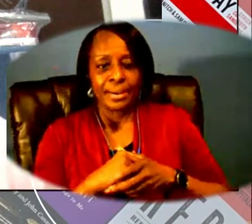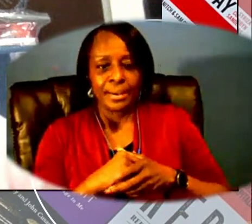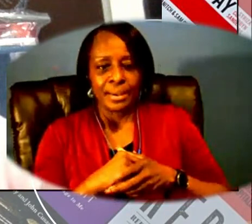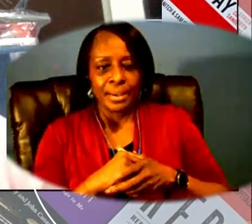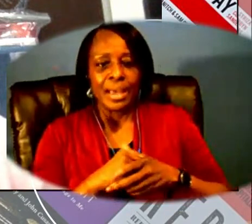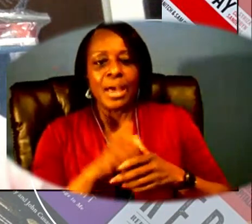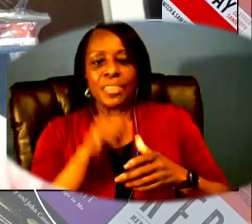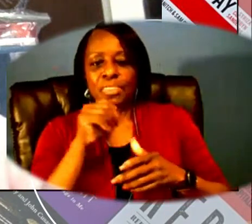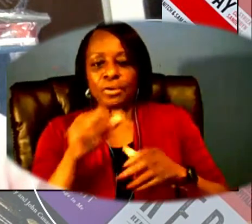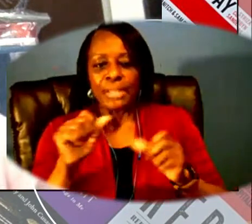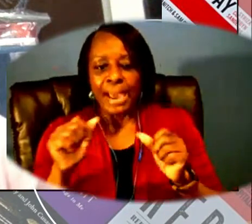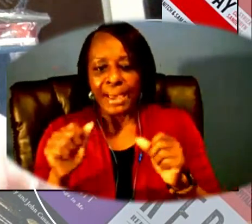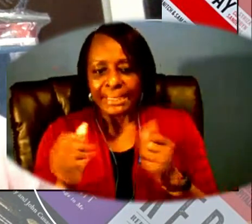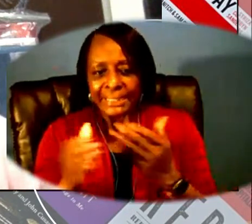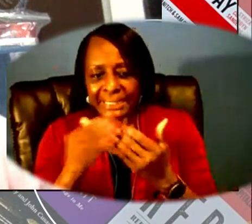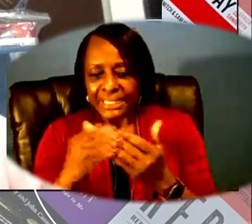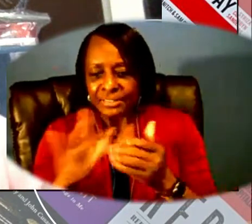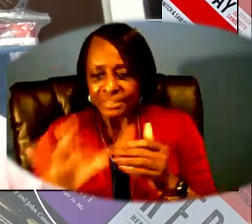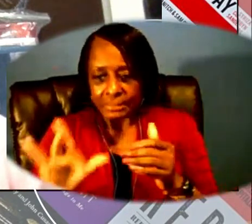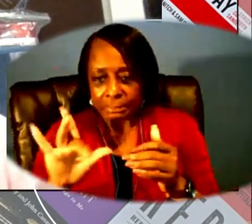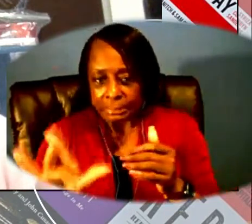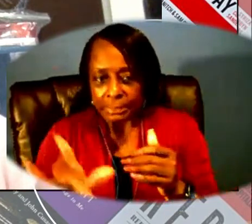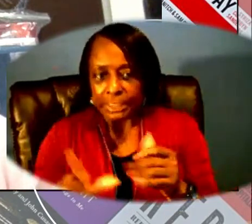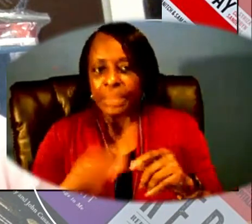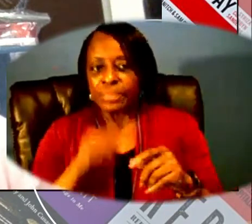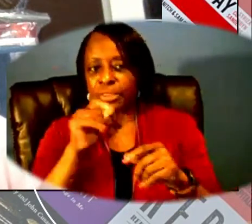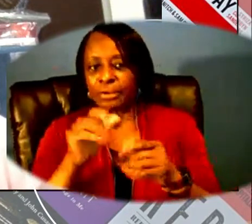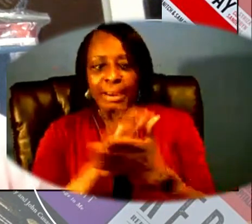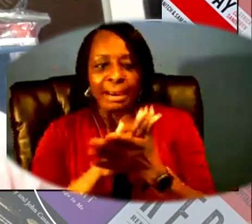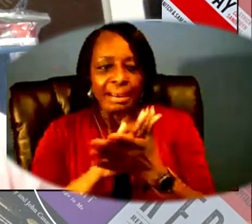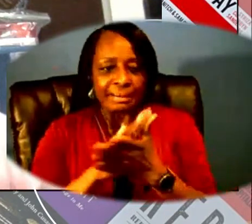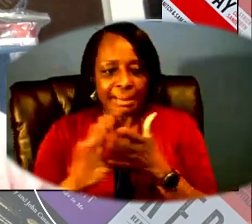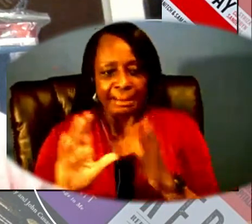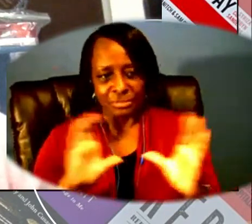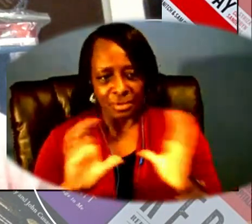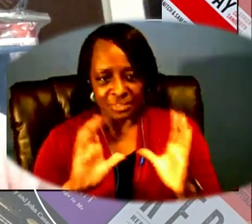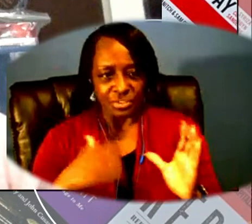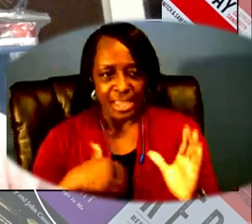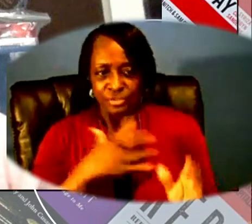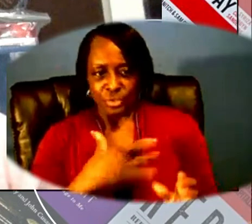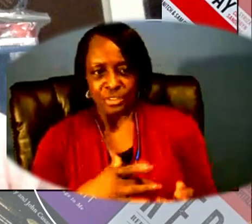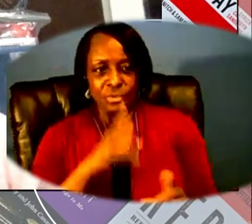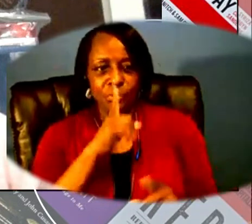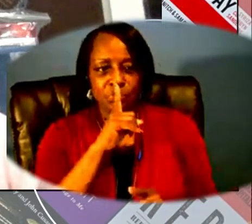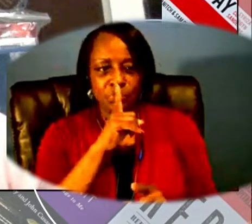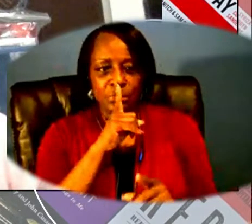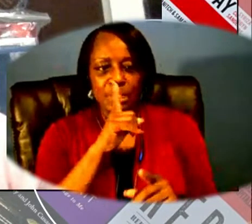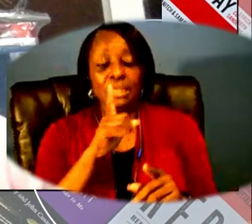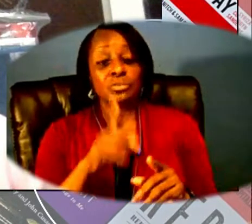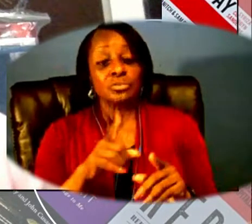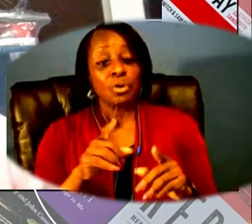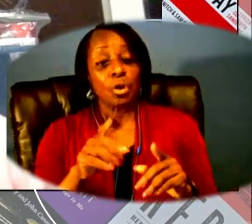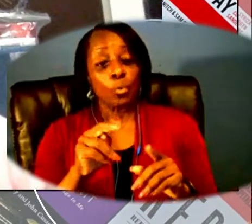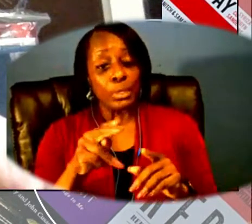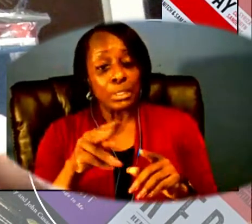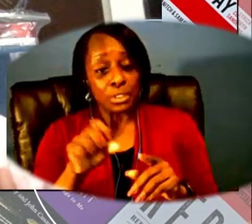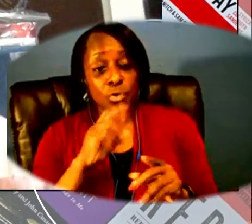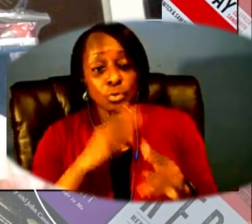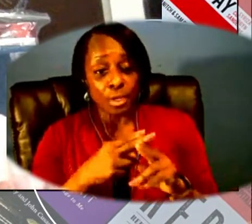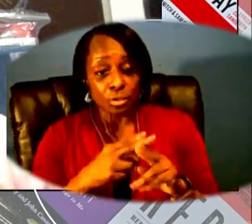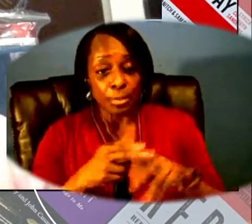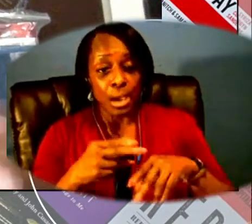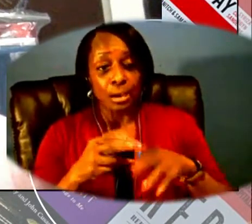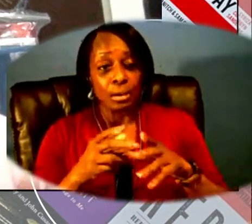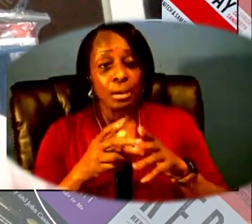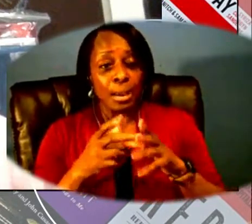clickable. They're not as attractive as some of these other conversations. And so when the news did hit about the mass hysterectomies, I thought it was